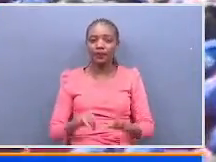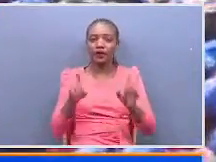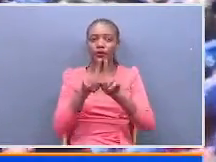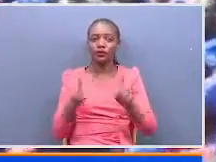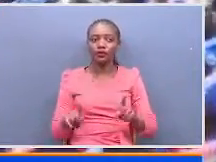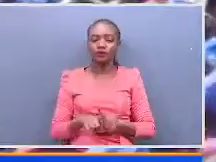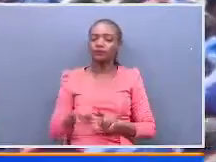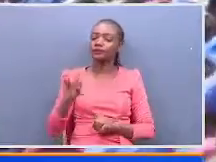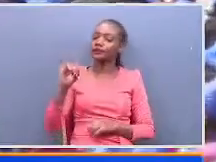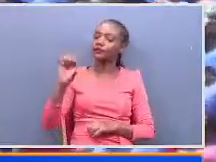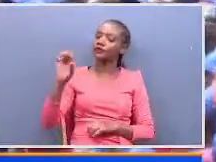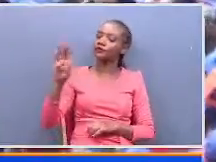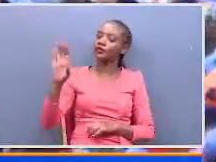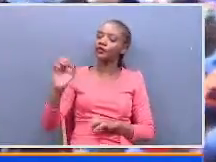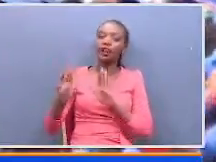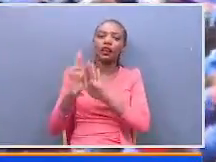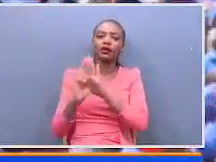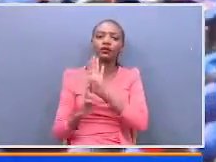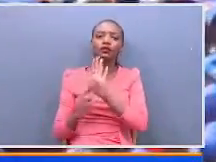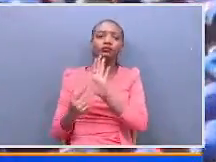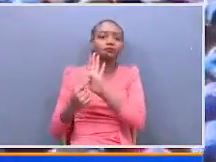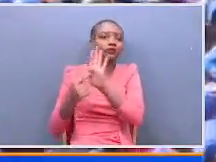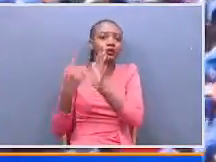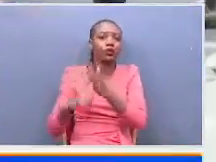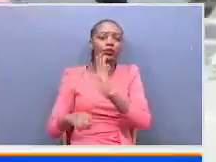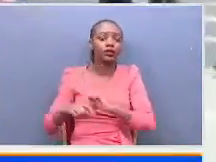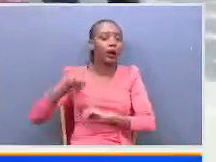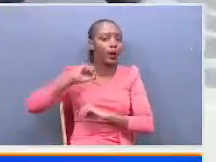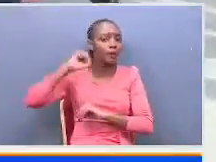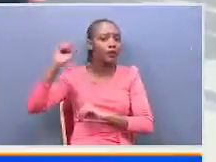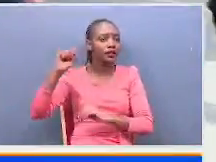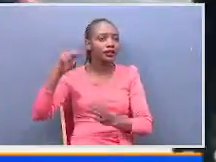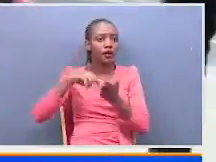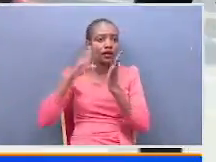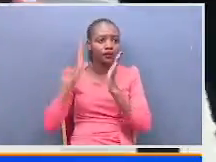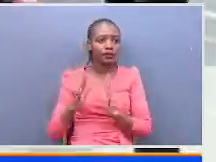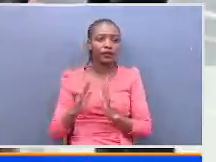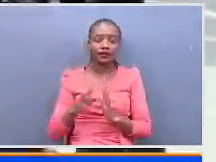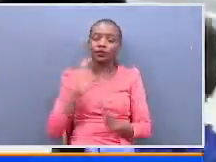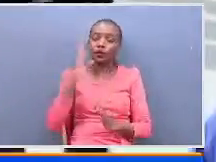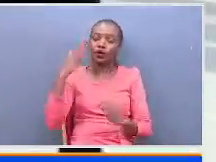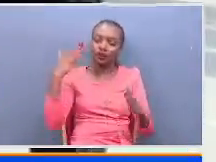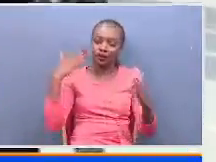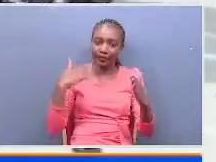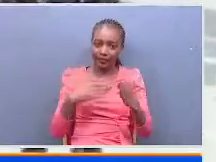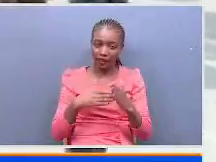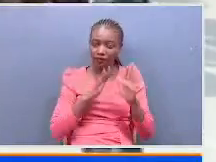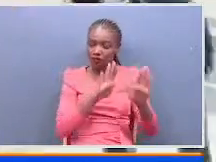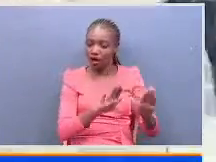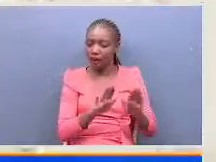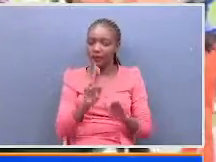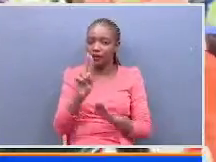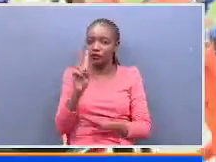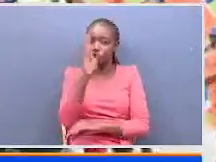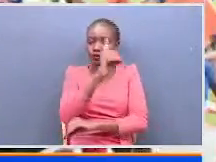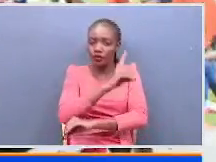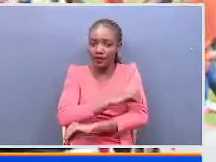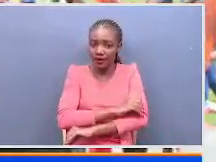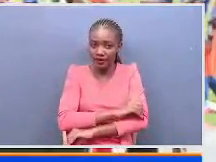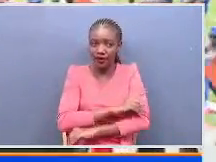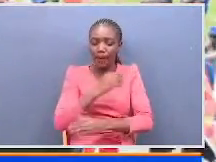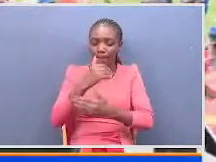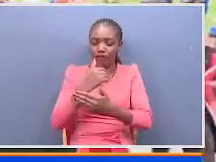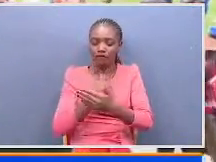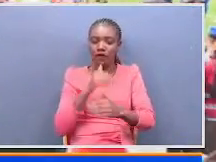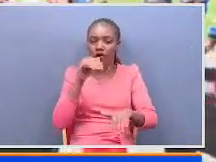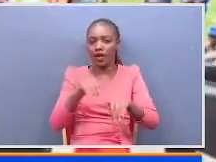According to IEBC regulation, political candidates should culminate campaigns 2 days to the poll day. It has been